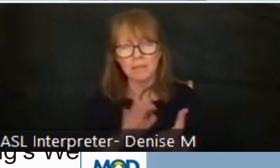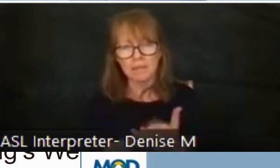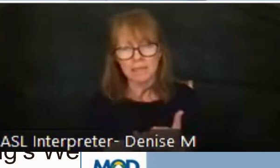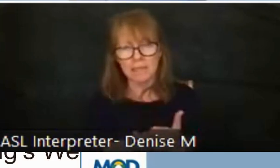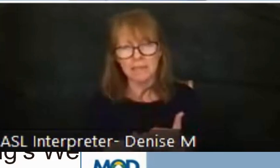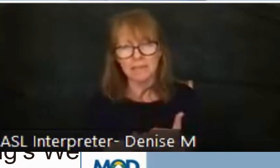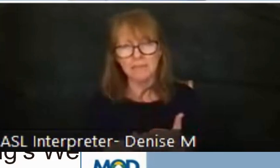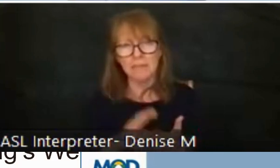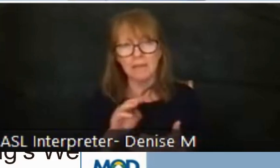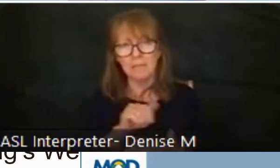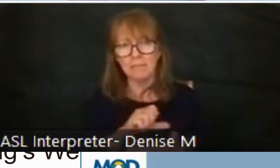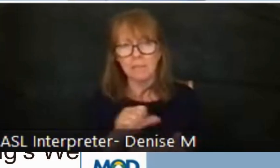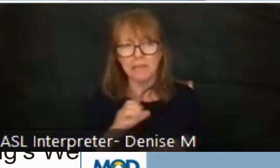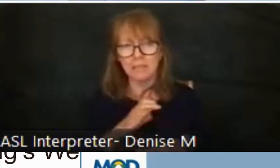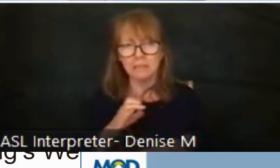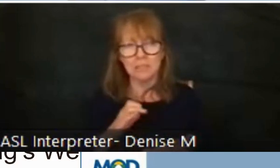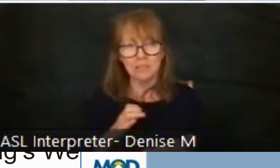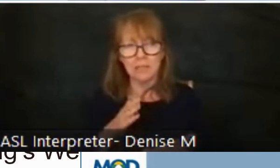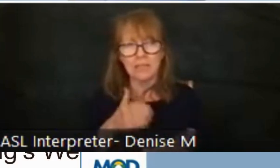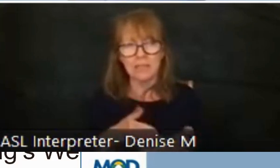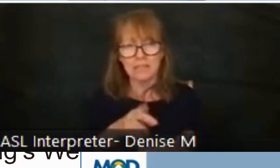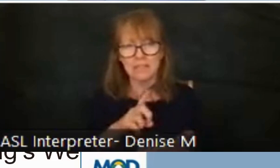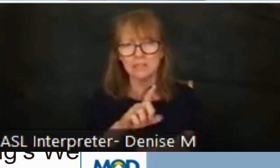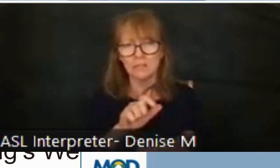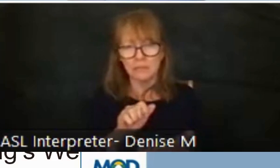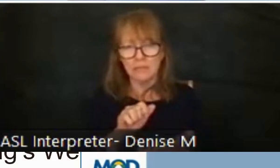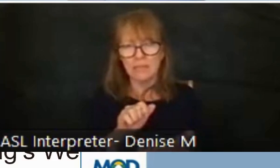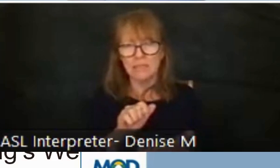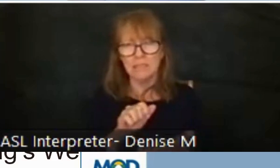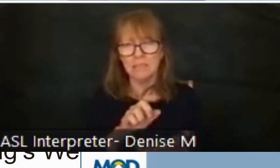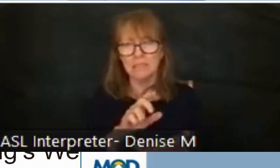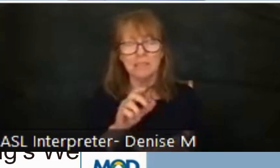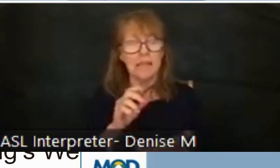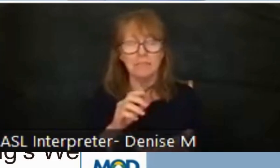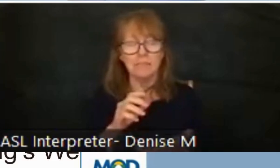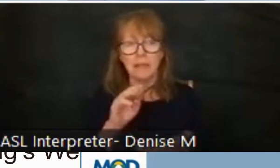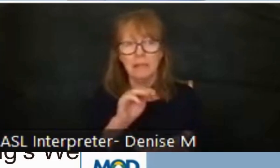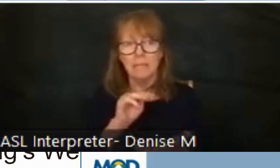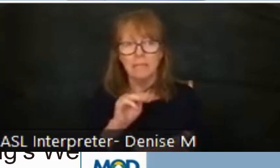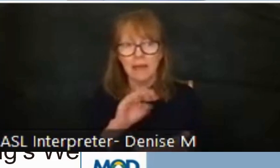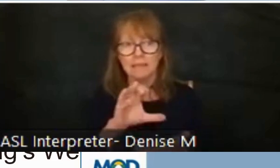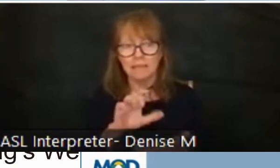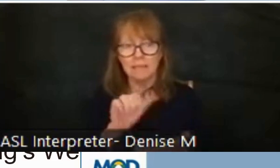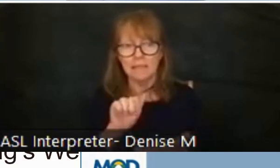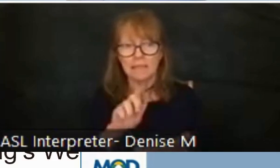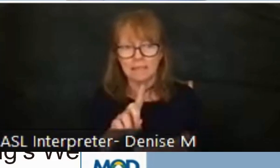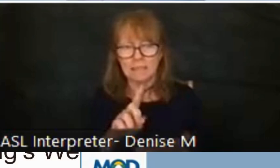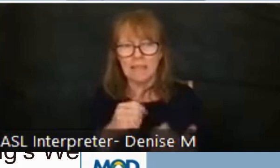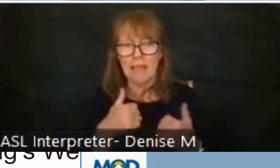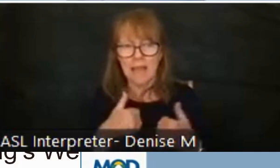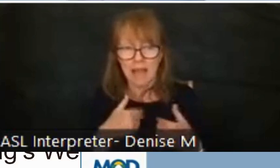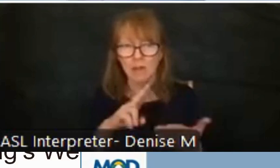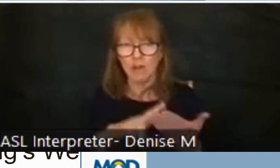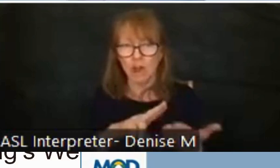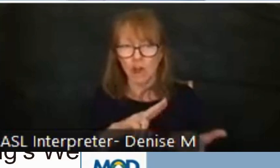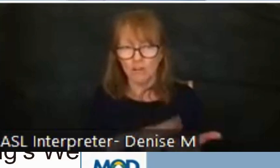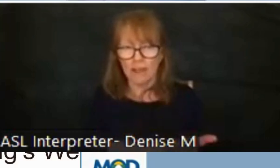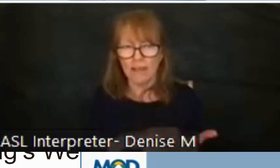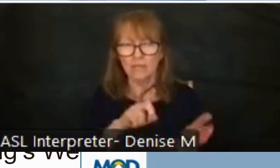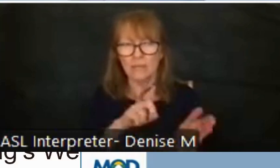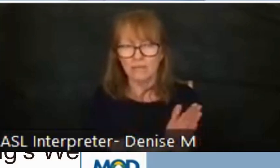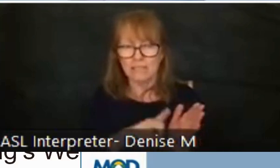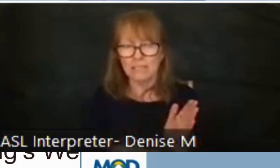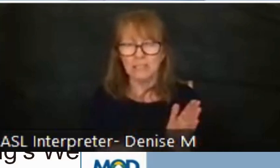Mass Commission Against Discrimination, MCAD, has a contract with HUD to investigate cases. So you might find that if you file